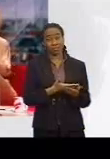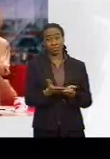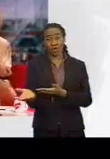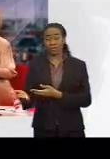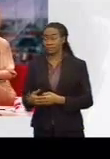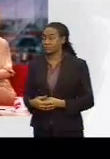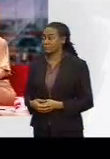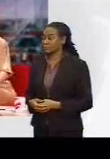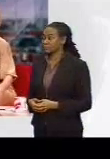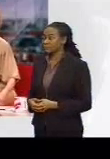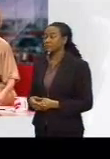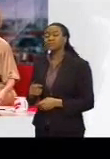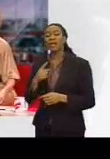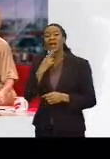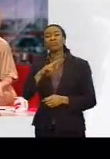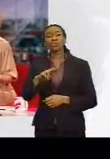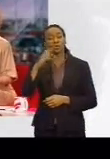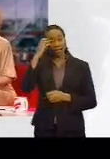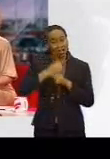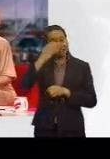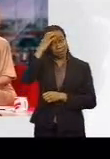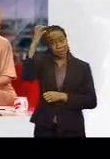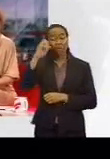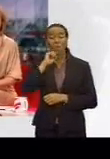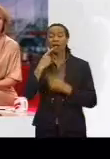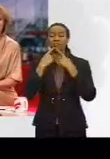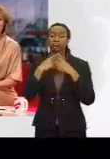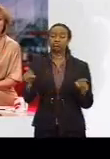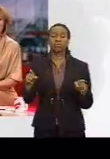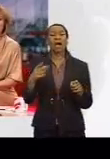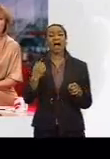council cuts that are going to be announced this afternoon throughout the day on the BBC News channel.